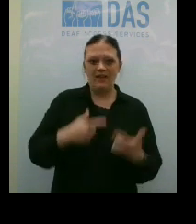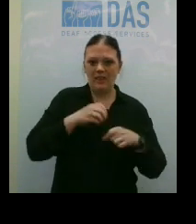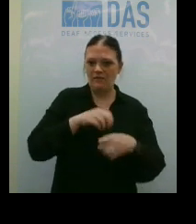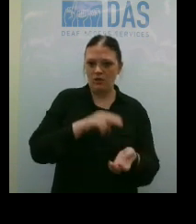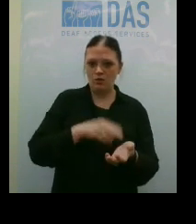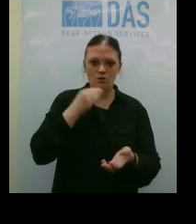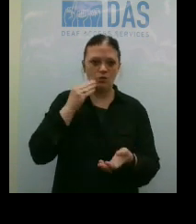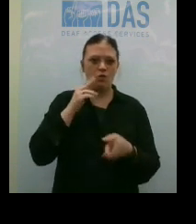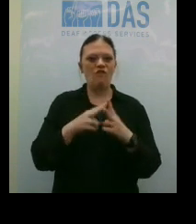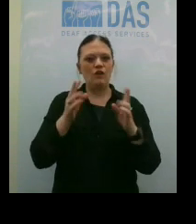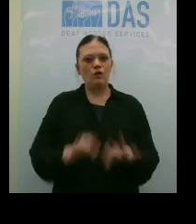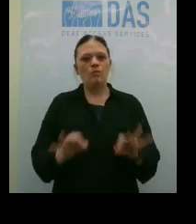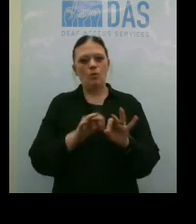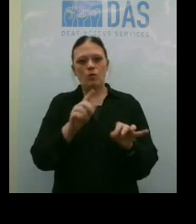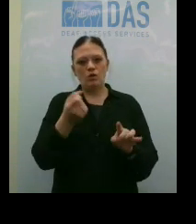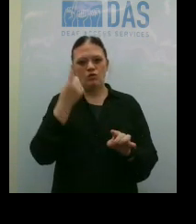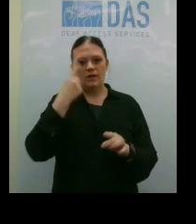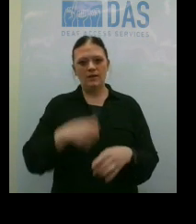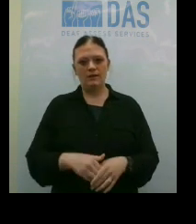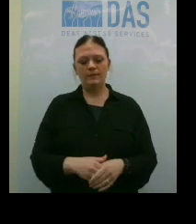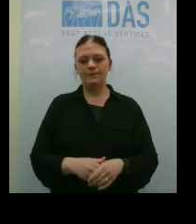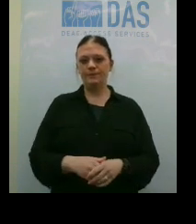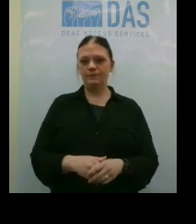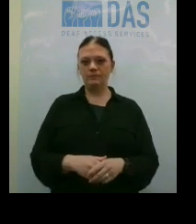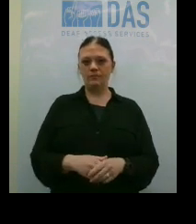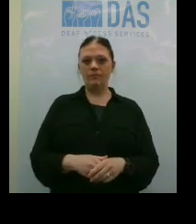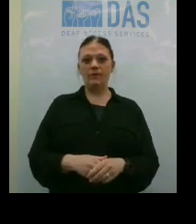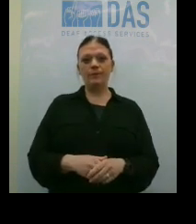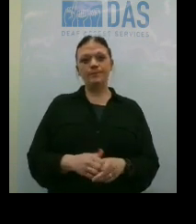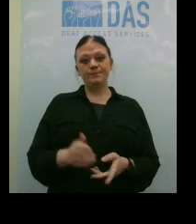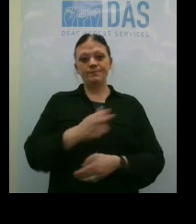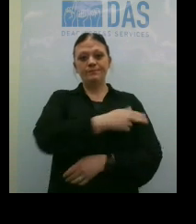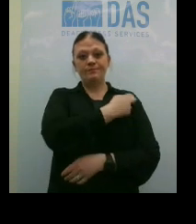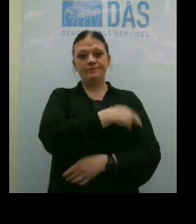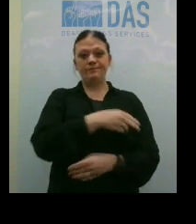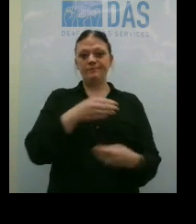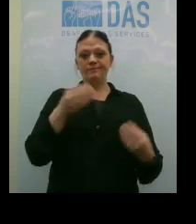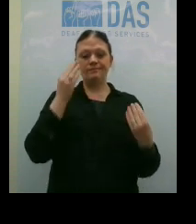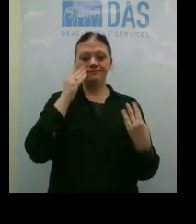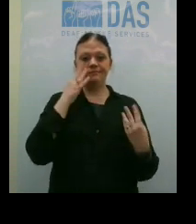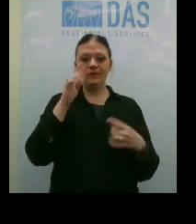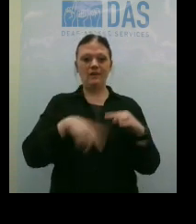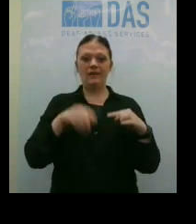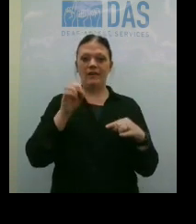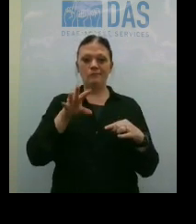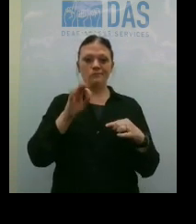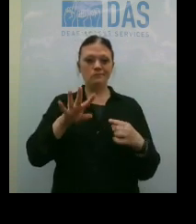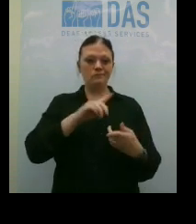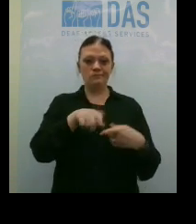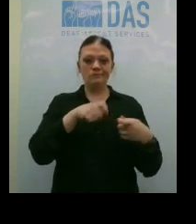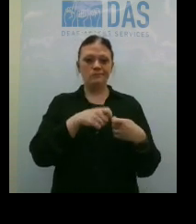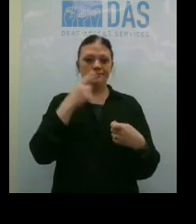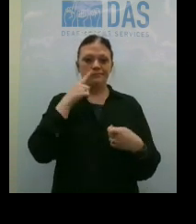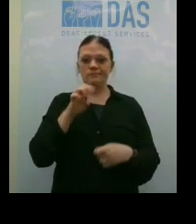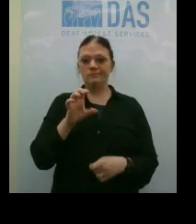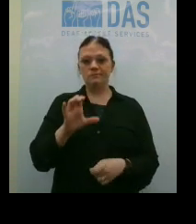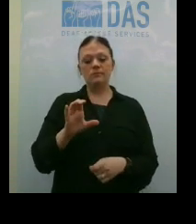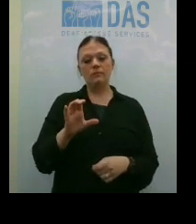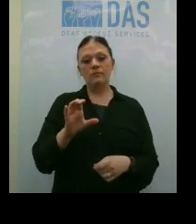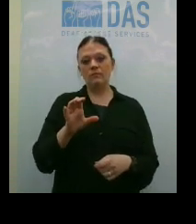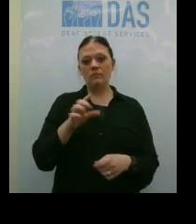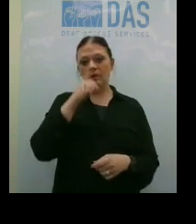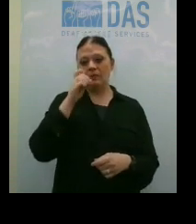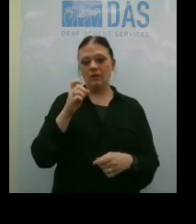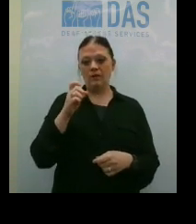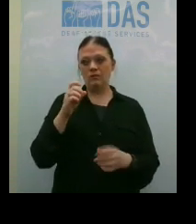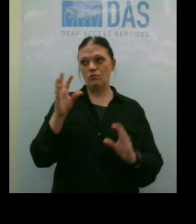for the public to understand that. Hospitalization data, as you said, we can't give exact hospitalization data for Erie County due to the